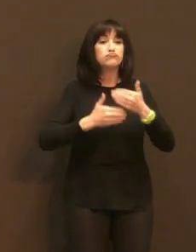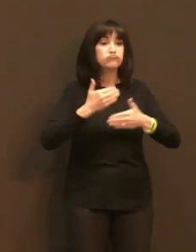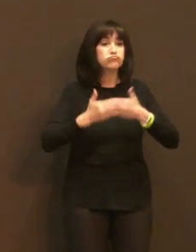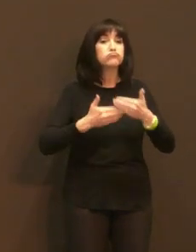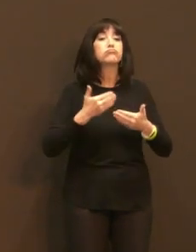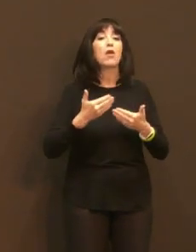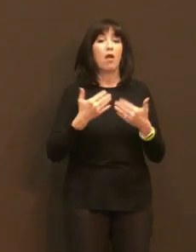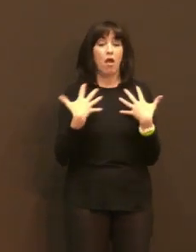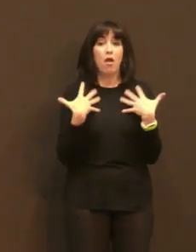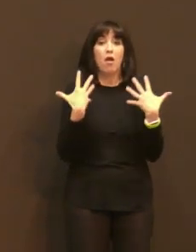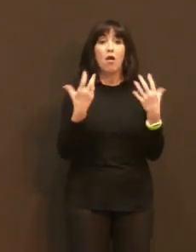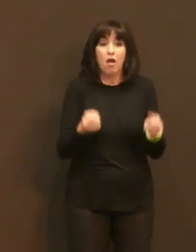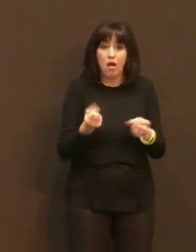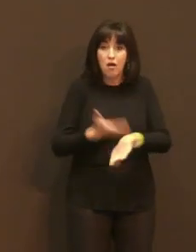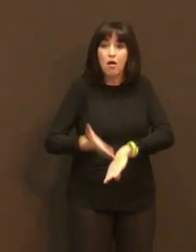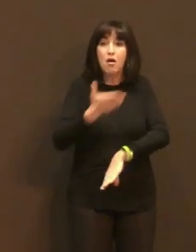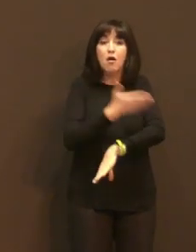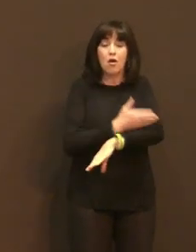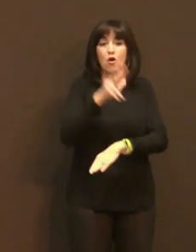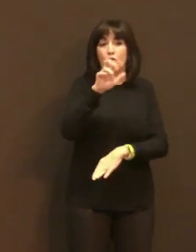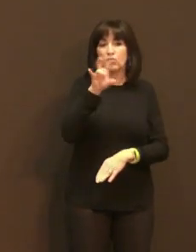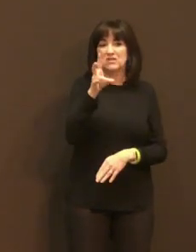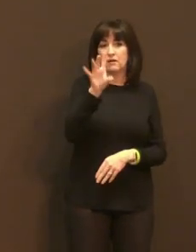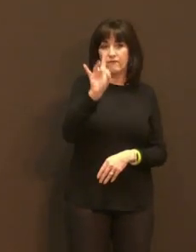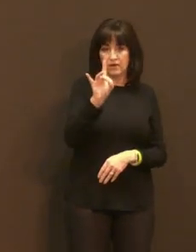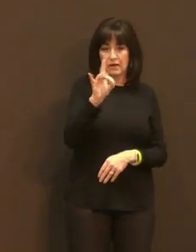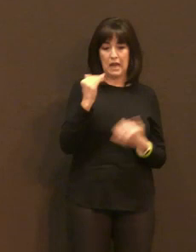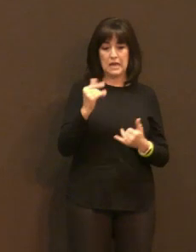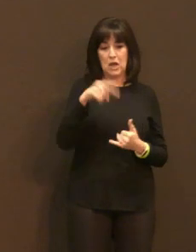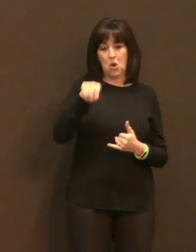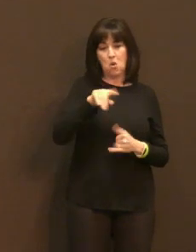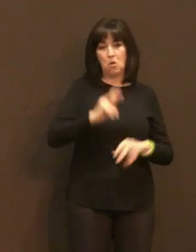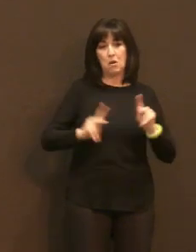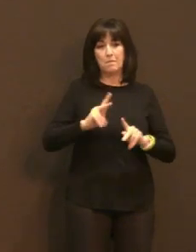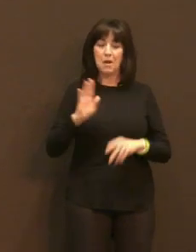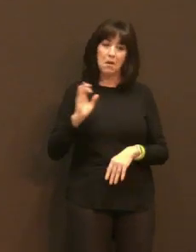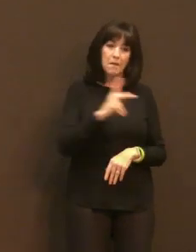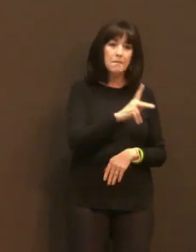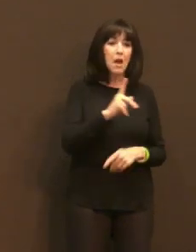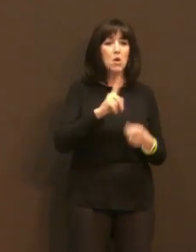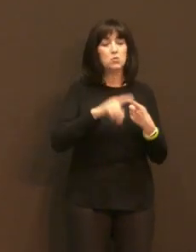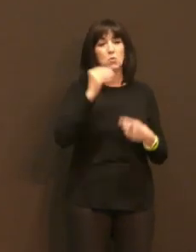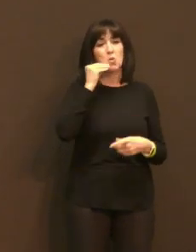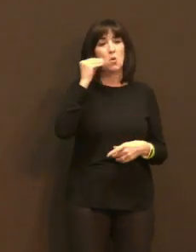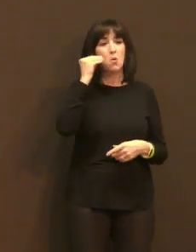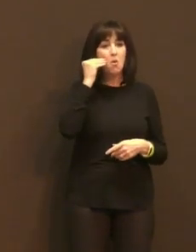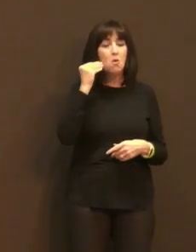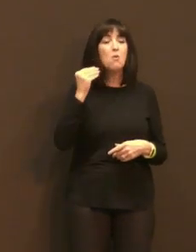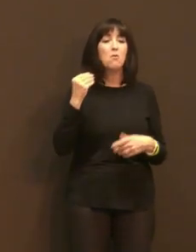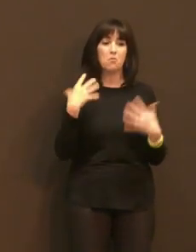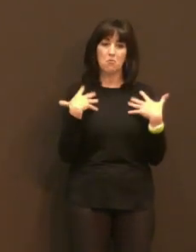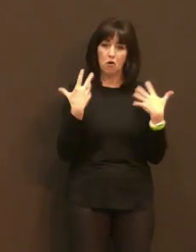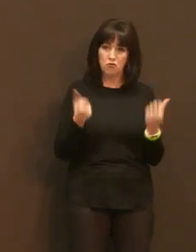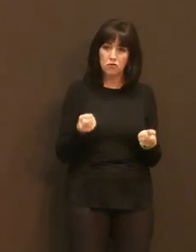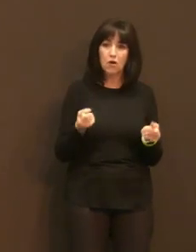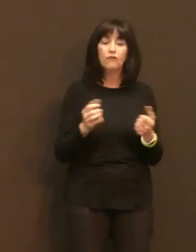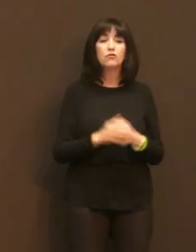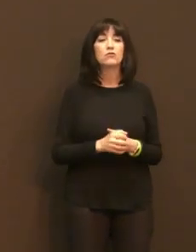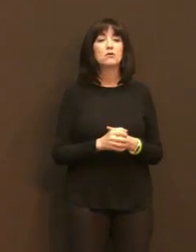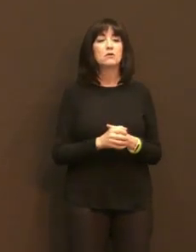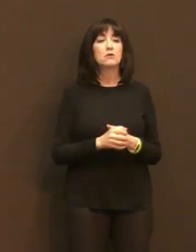and recovering and returning home or recovering at home. And the